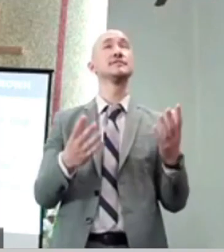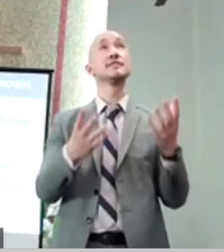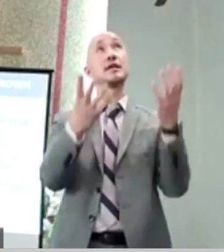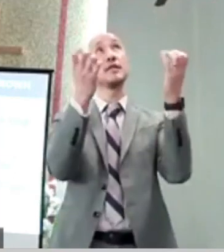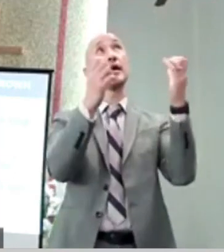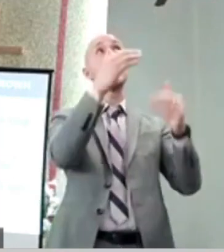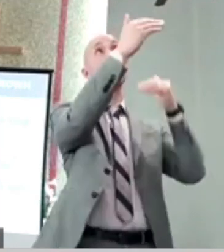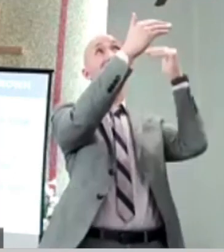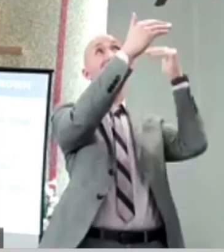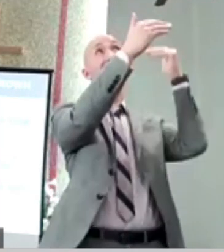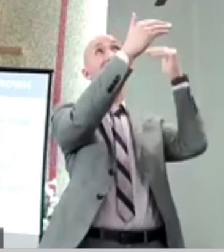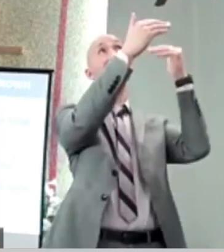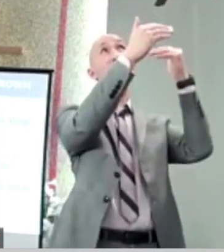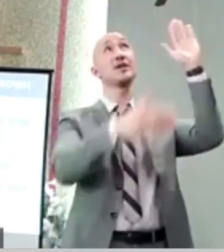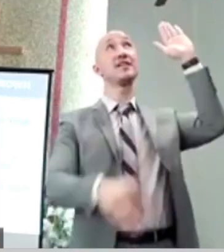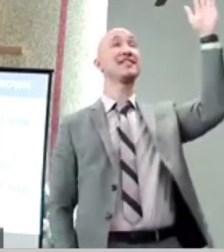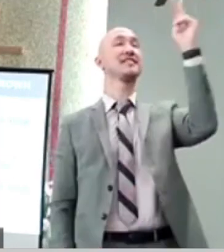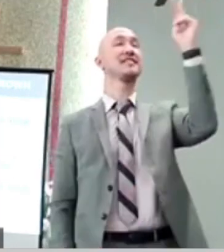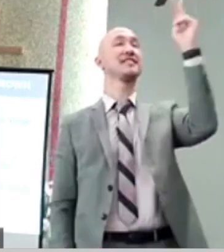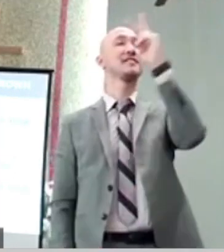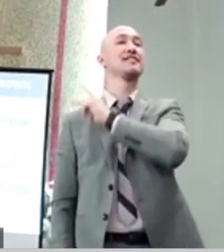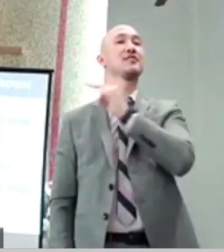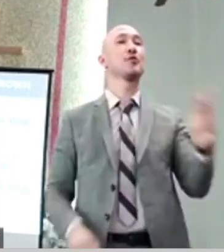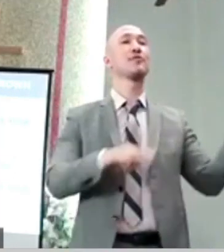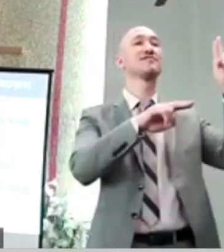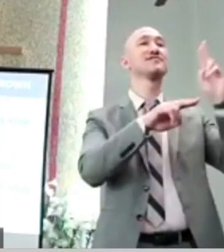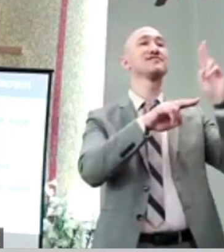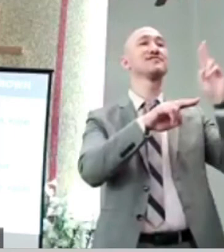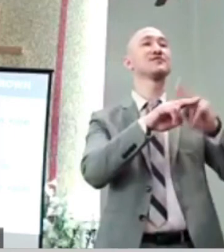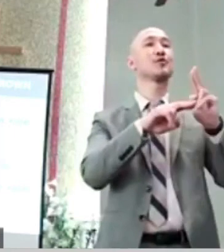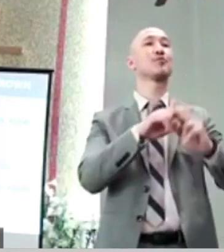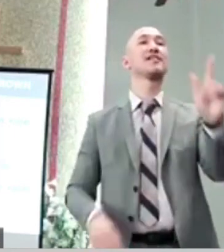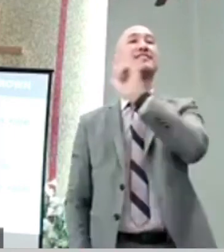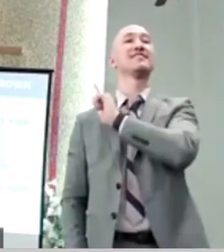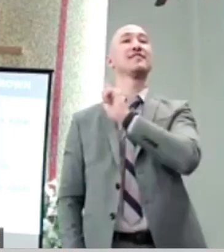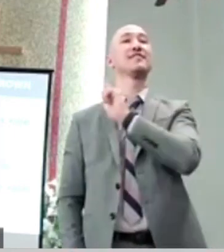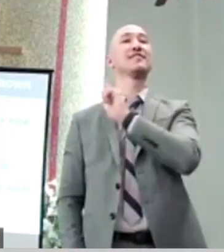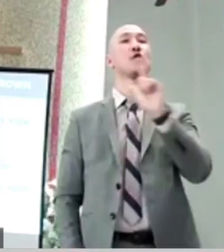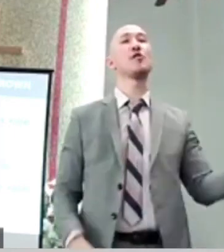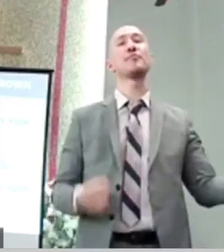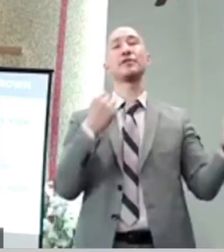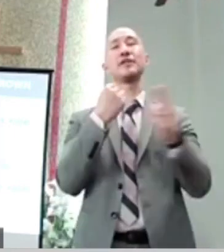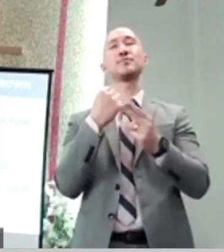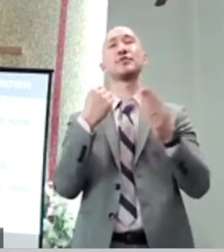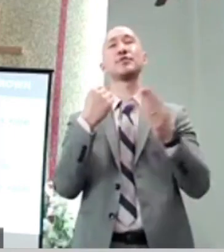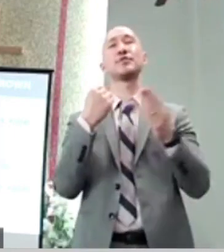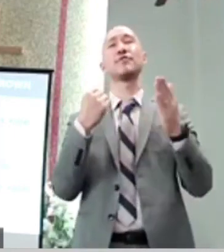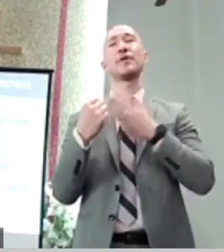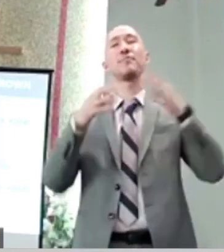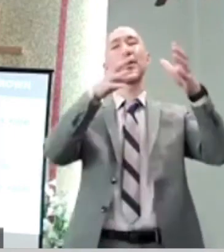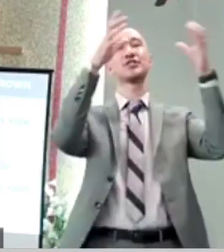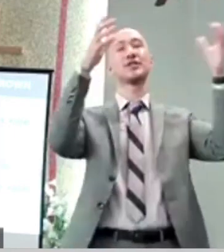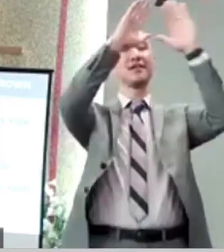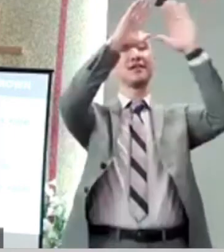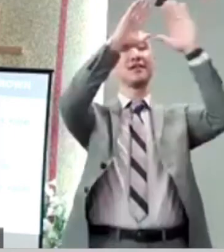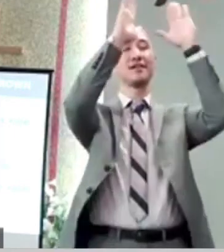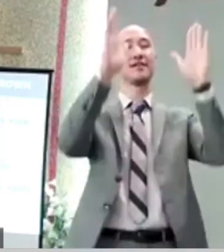abound. Let me your throne surround. Lord, please reserve my